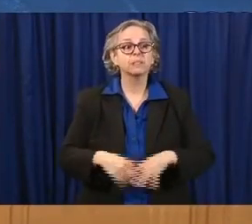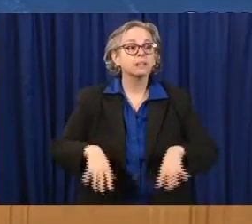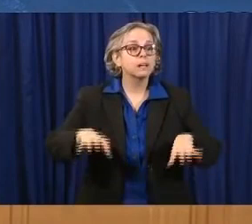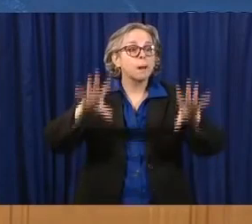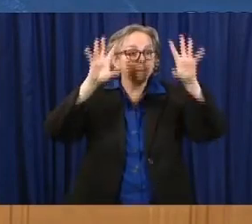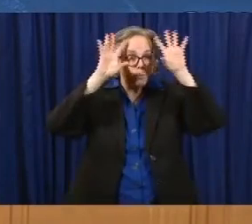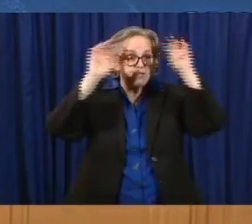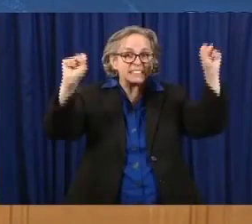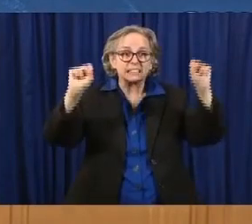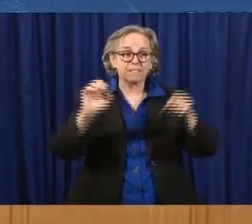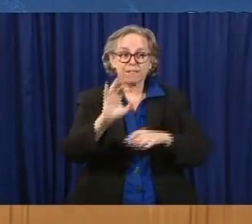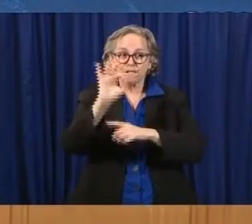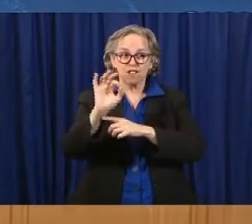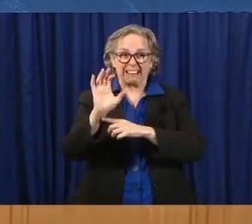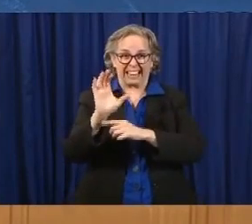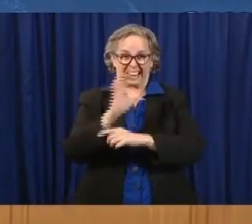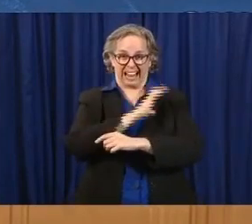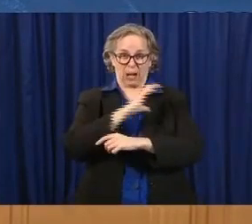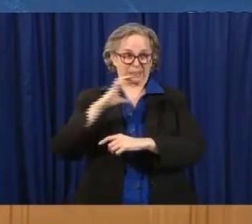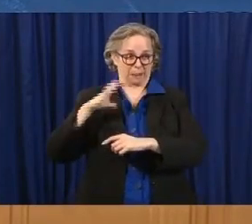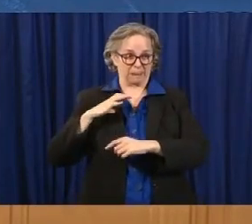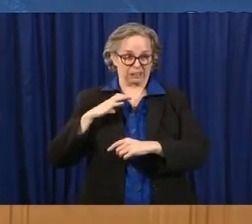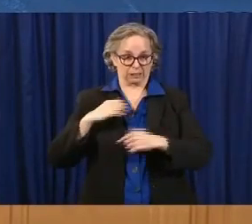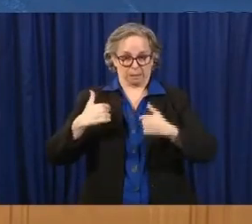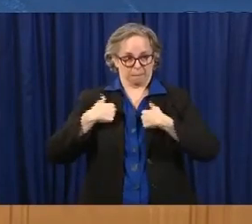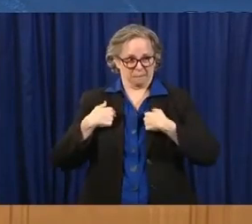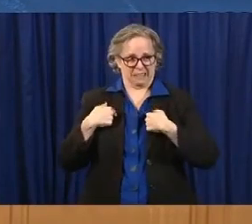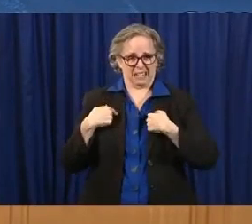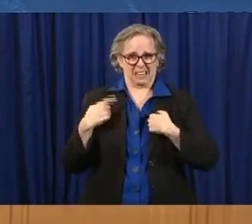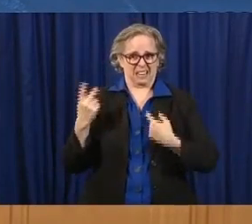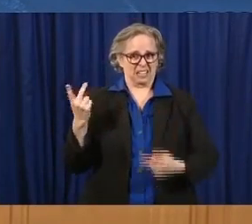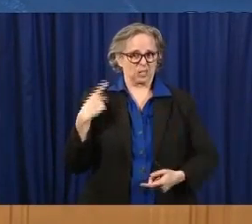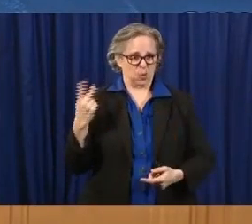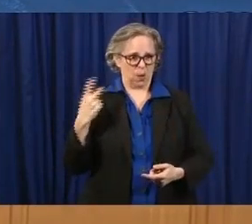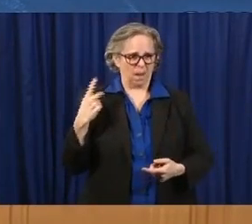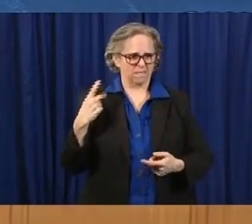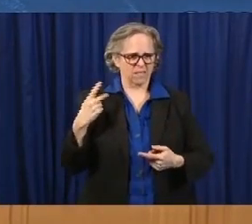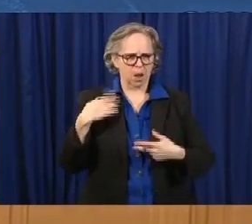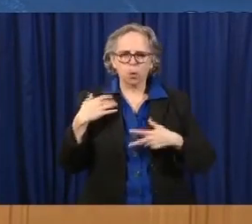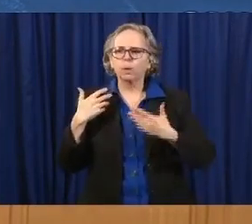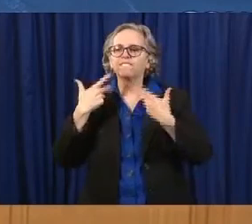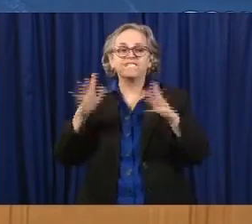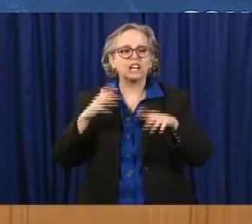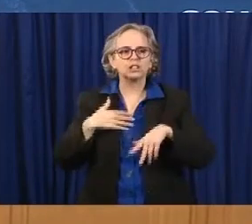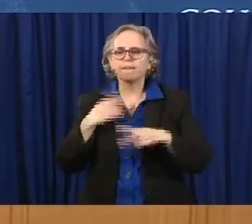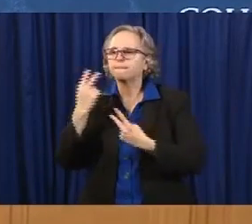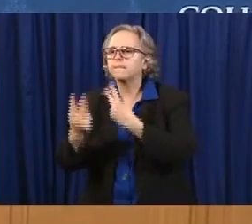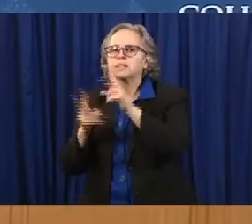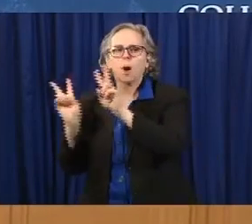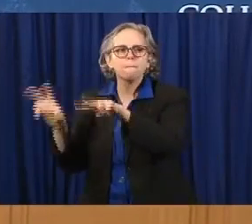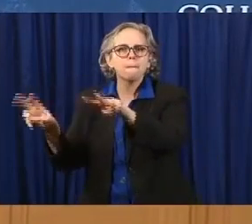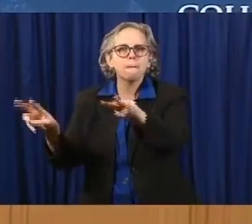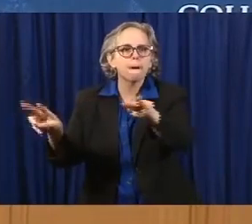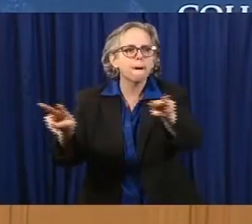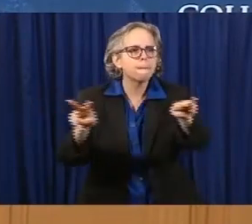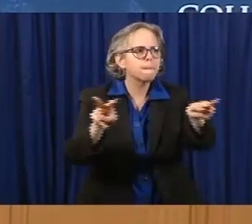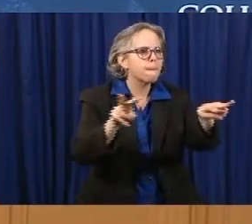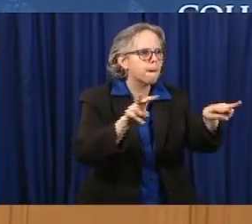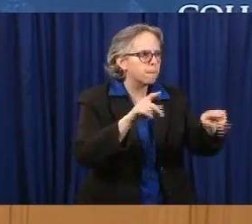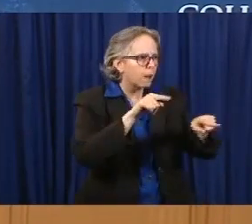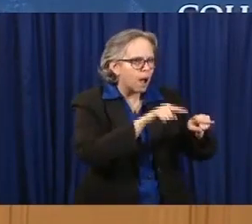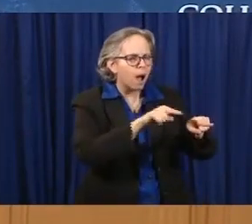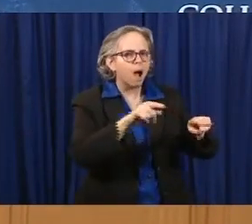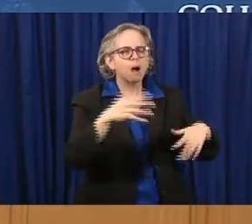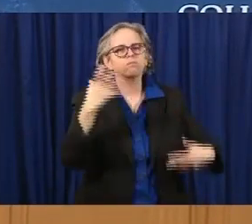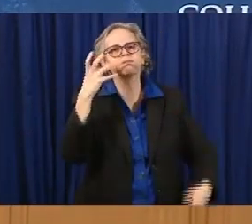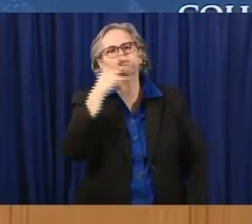had the opportunity to tour the site yesterday, and just an incredible example. We call it here in Columbus